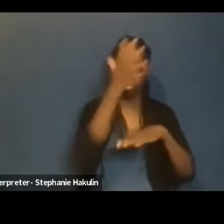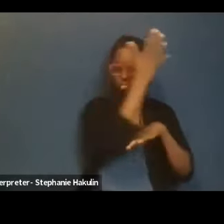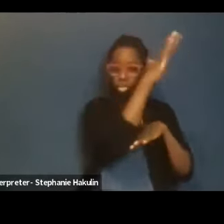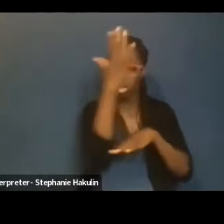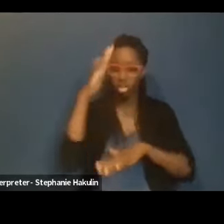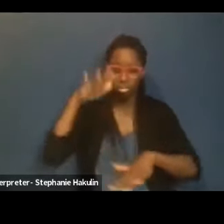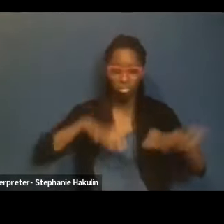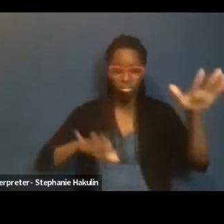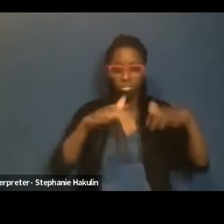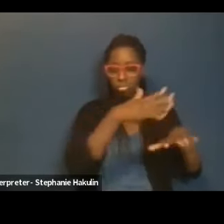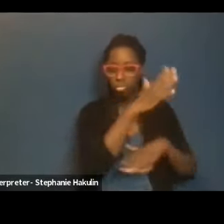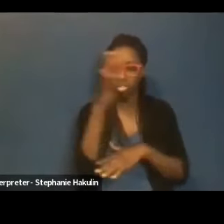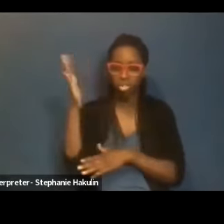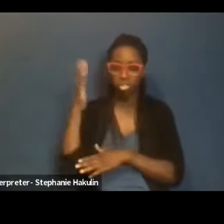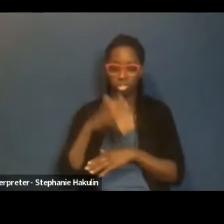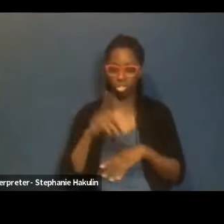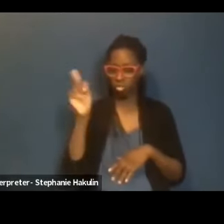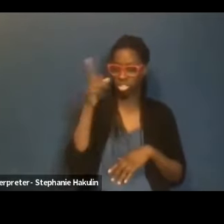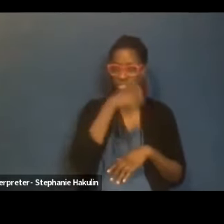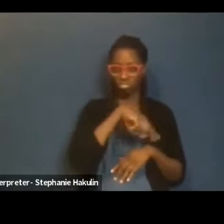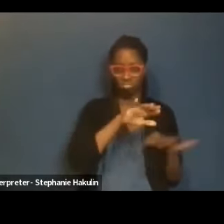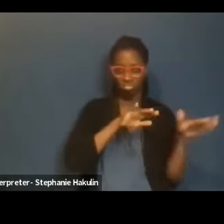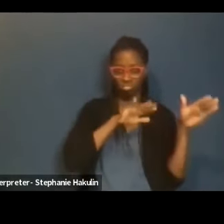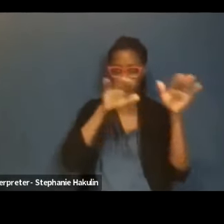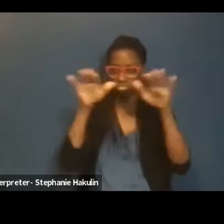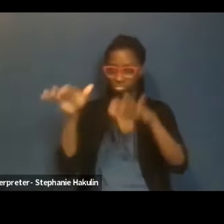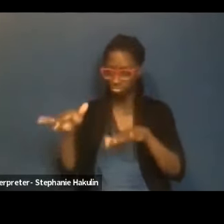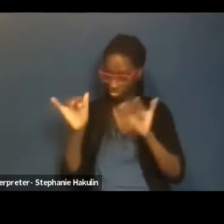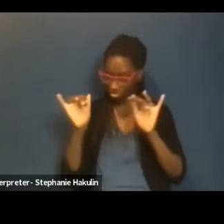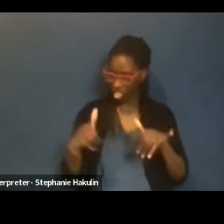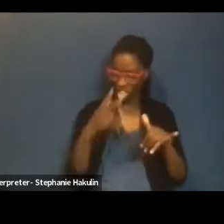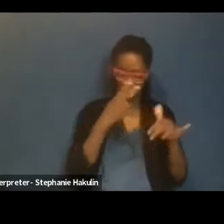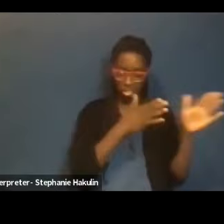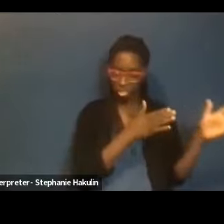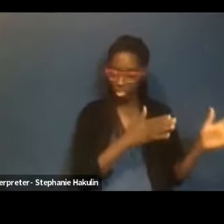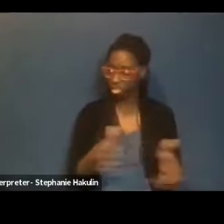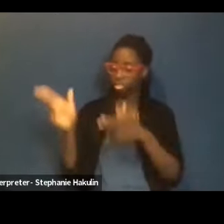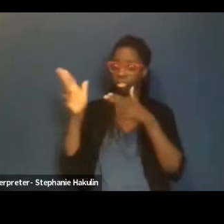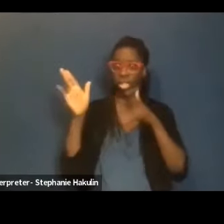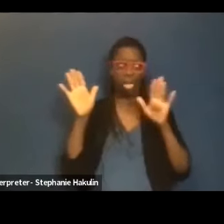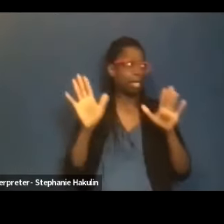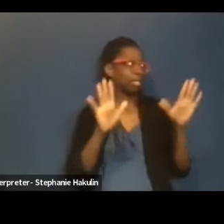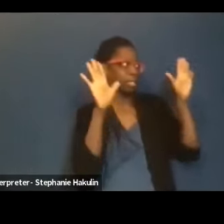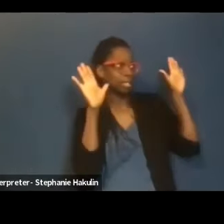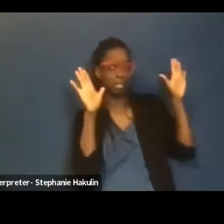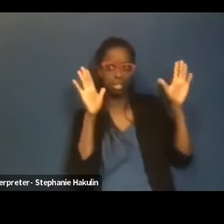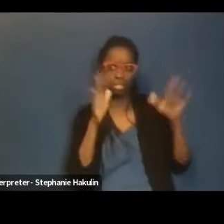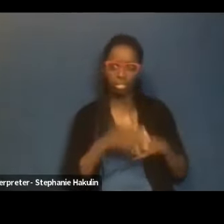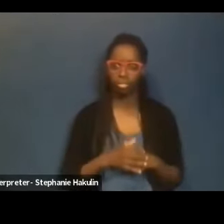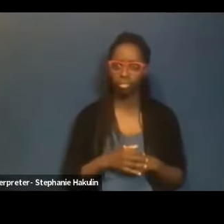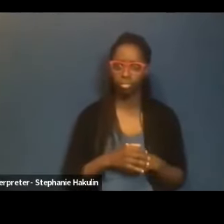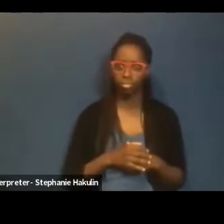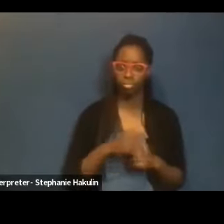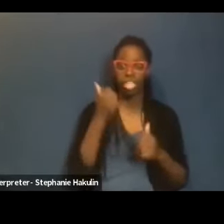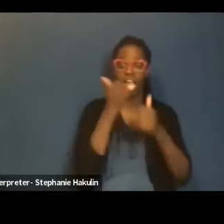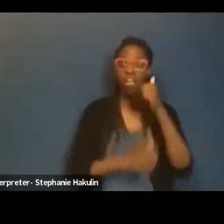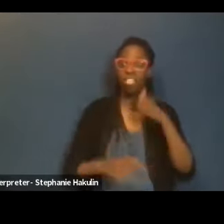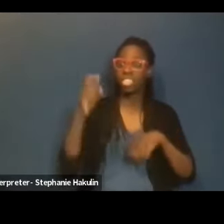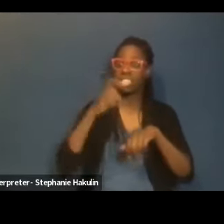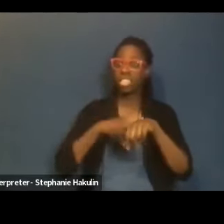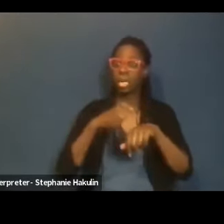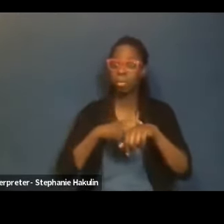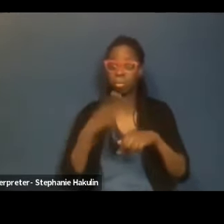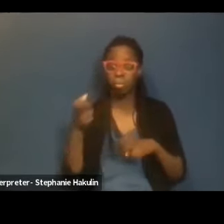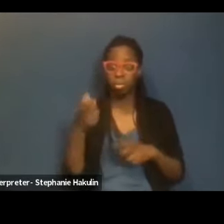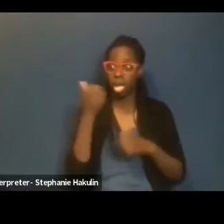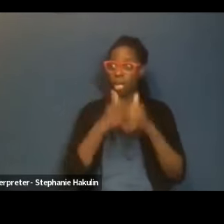waiting. Wait, we must save the shots. In South Shore, we found every opportunity to misfire. A body at the barrel of their gun and my black body,